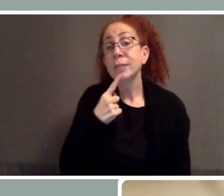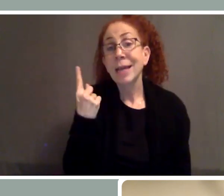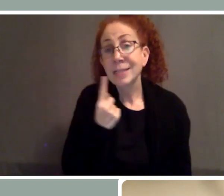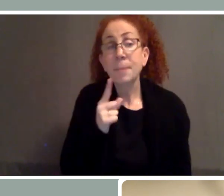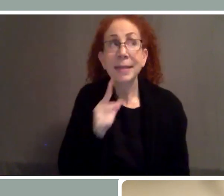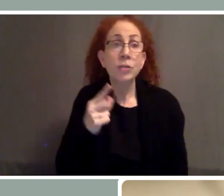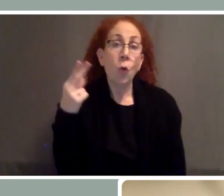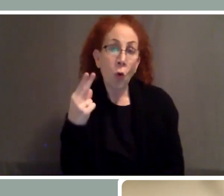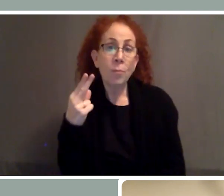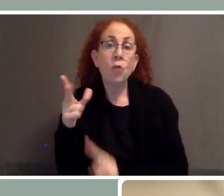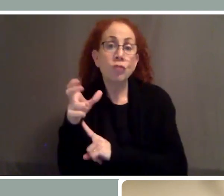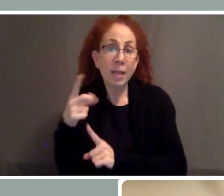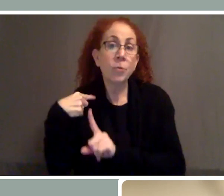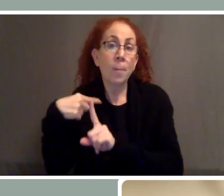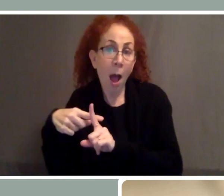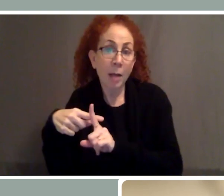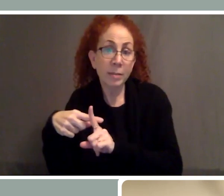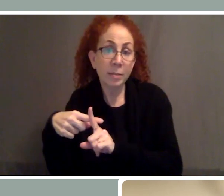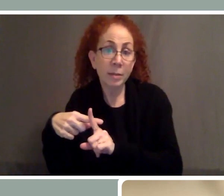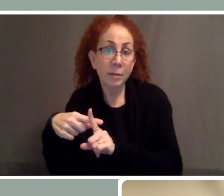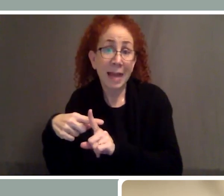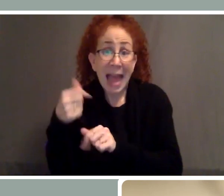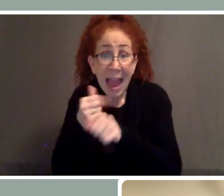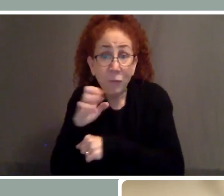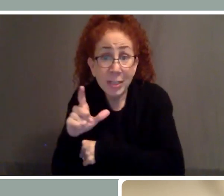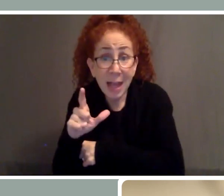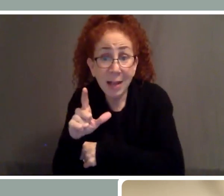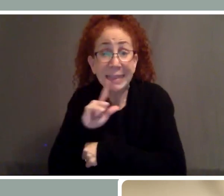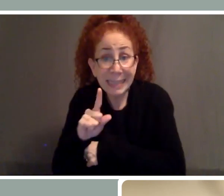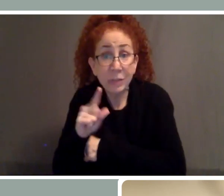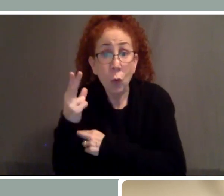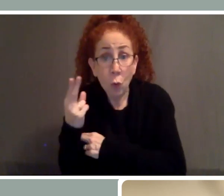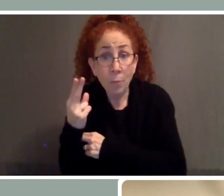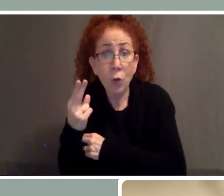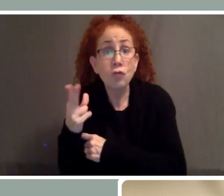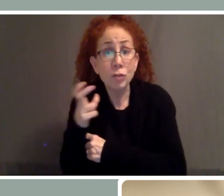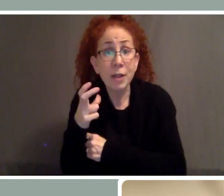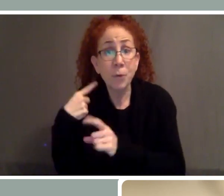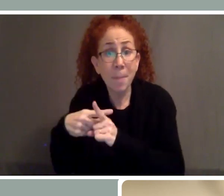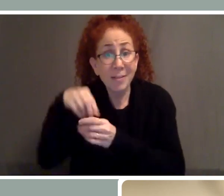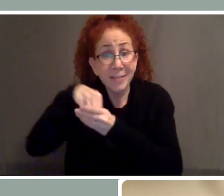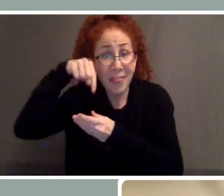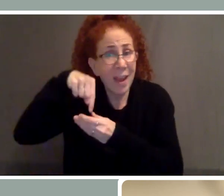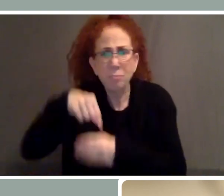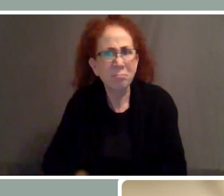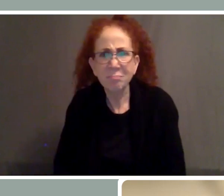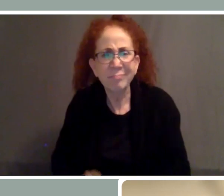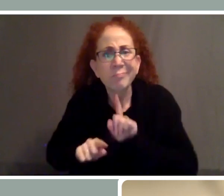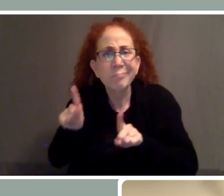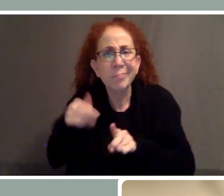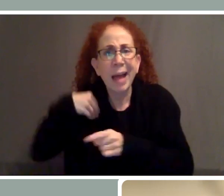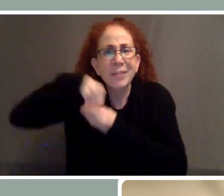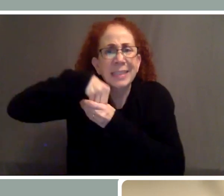hormone receptor positive, not every cancer cell is hormone receptor positive within a hormone receptor positive tumor.